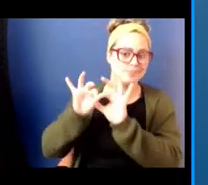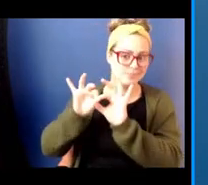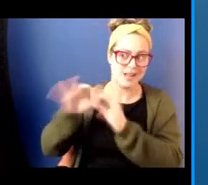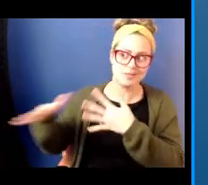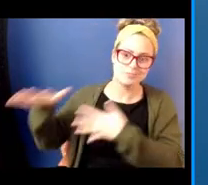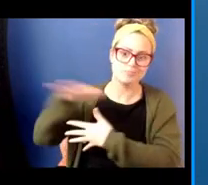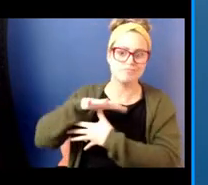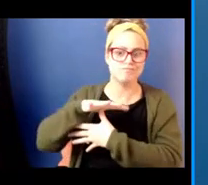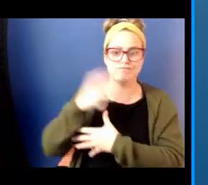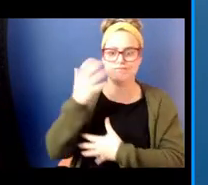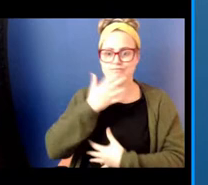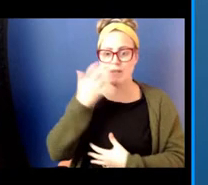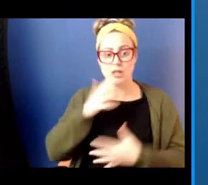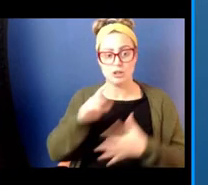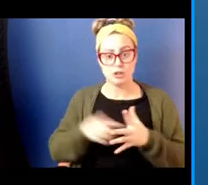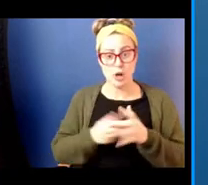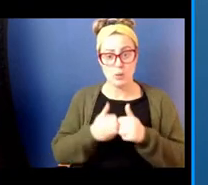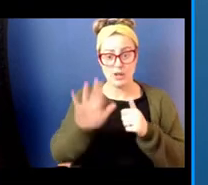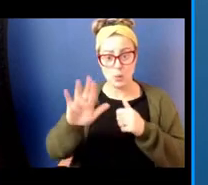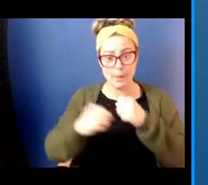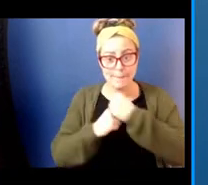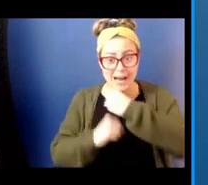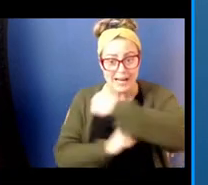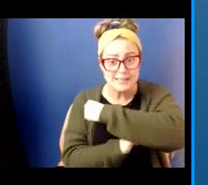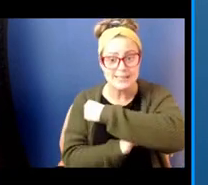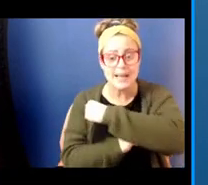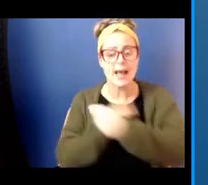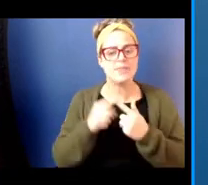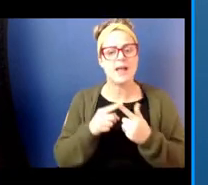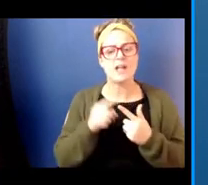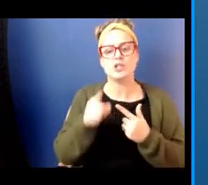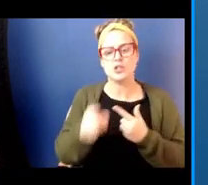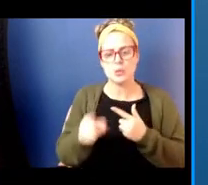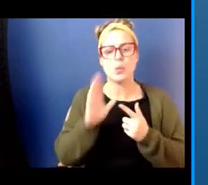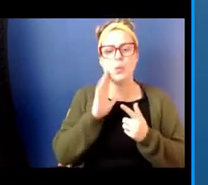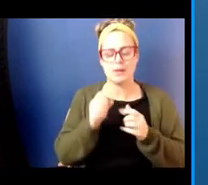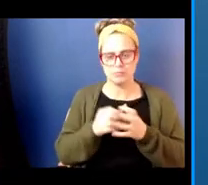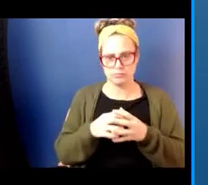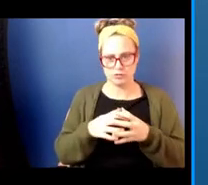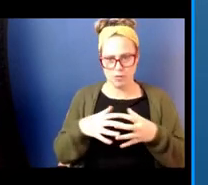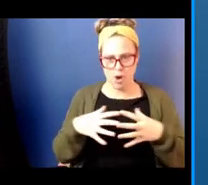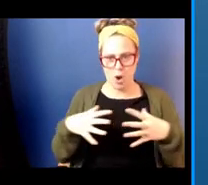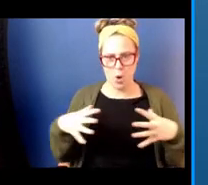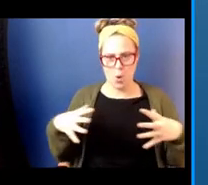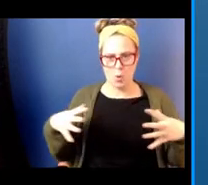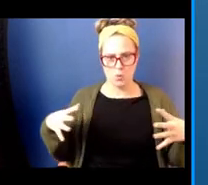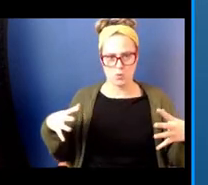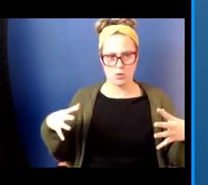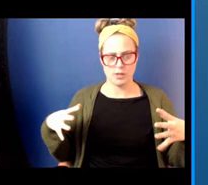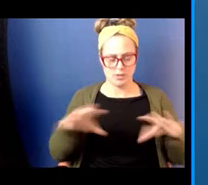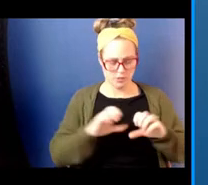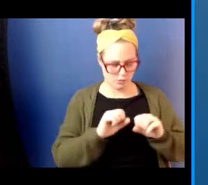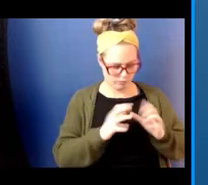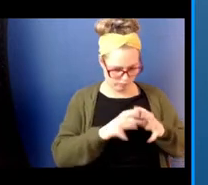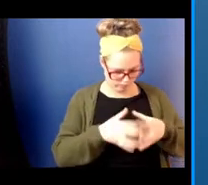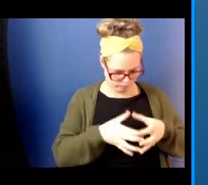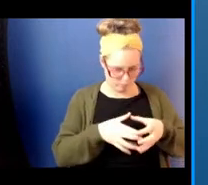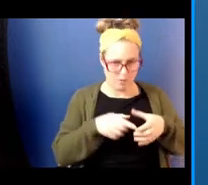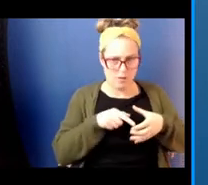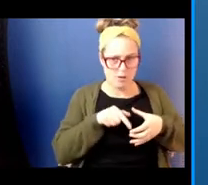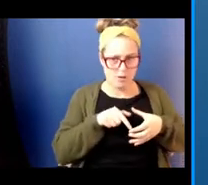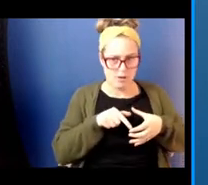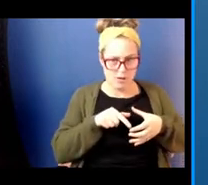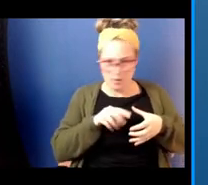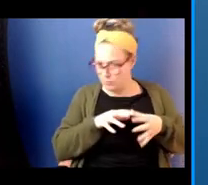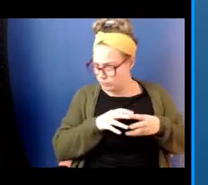but then you move to where you ask the question can our candidates win in these